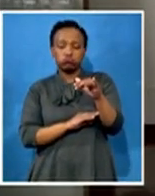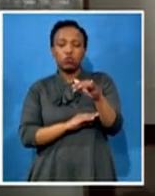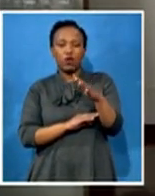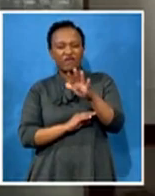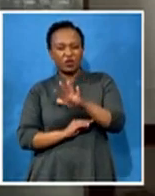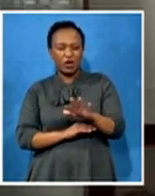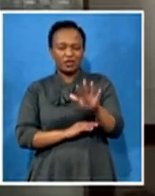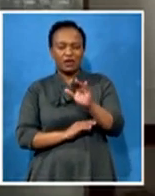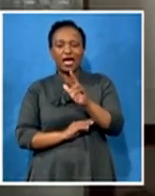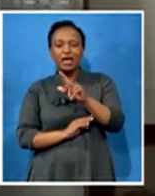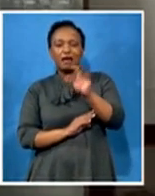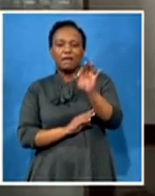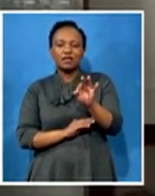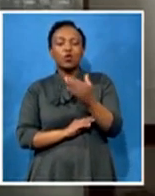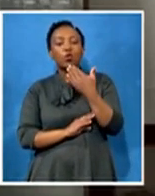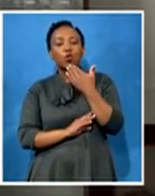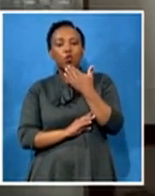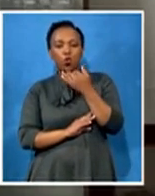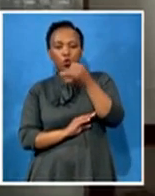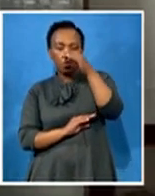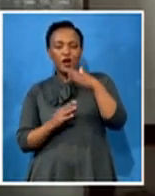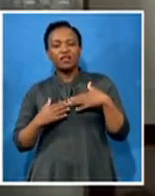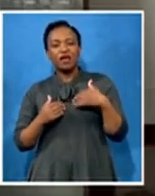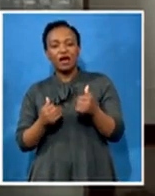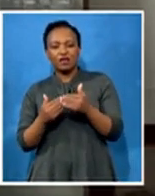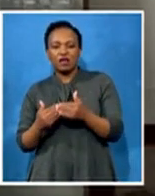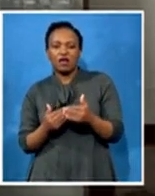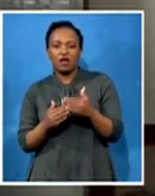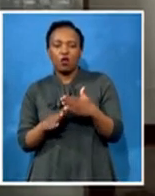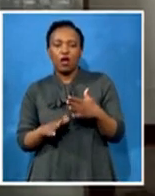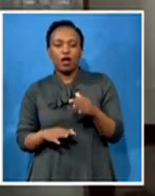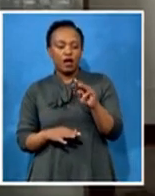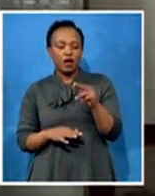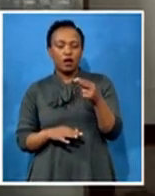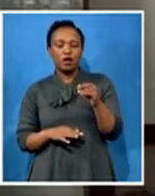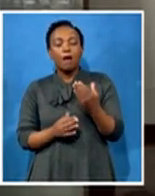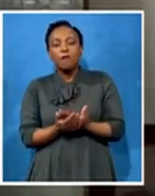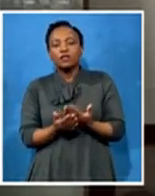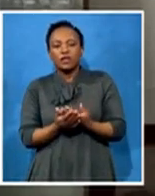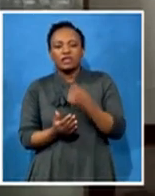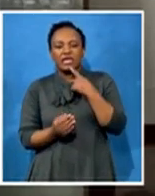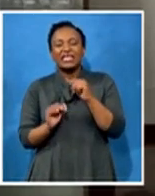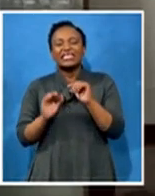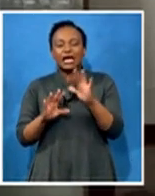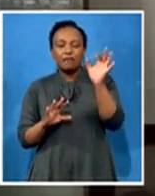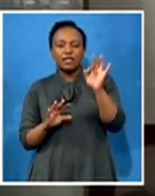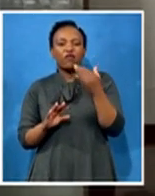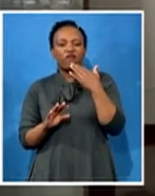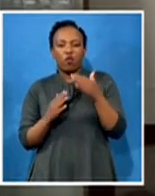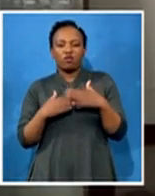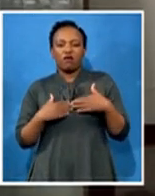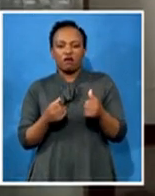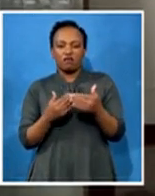healthcare workers. WHO have said it could be up to 10%. That's 1.5 million nurses and health